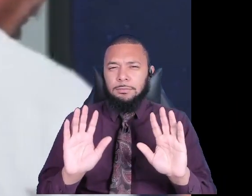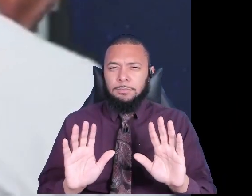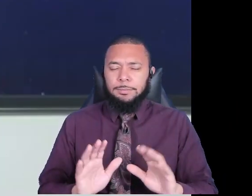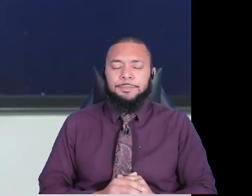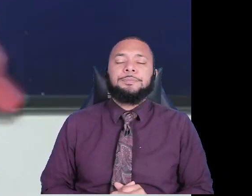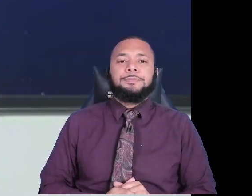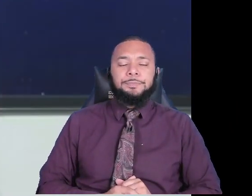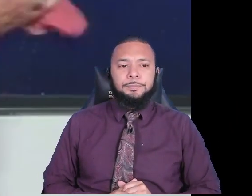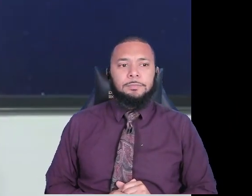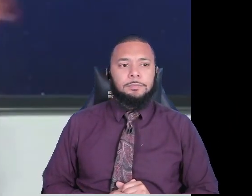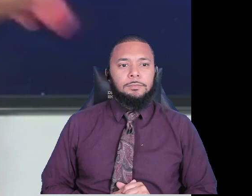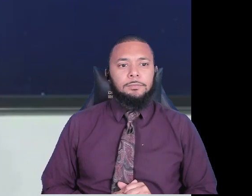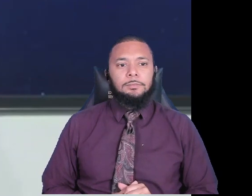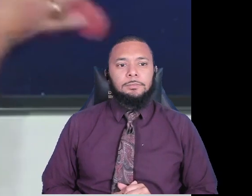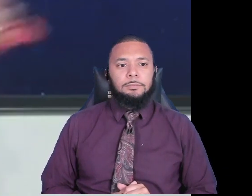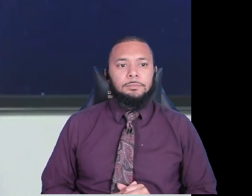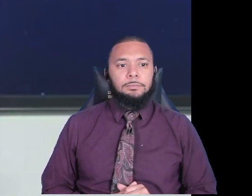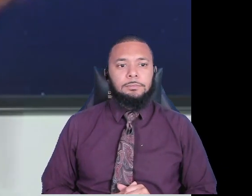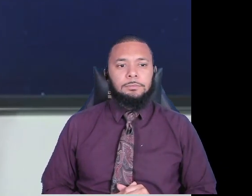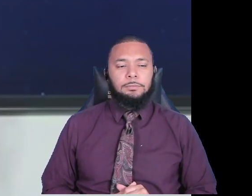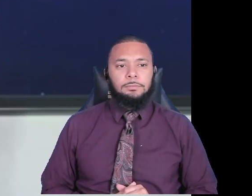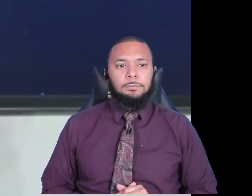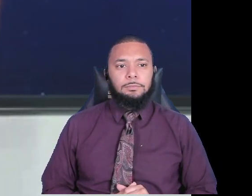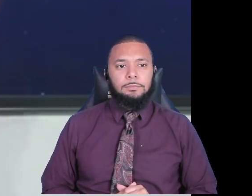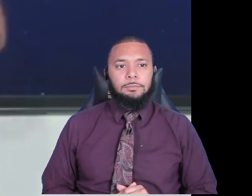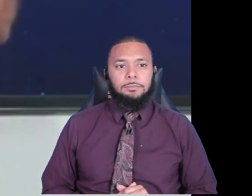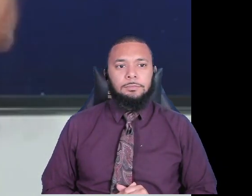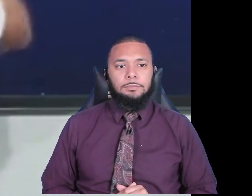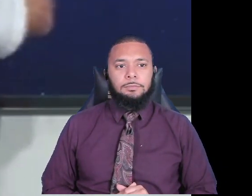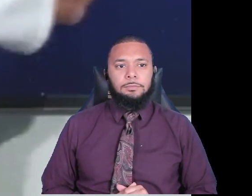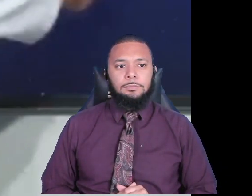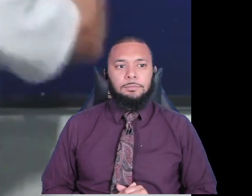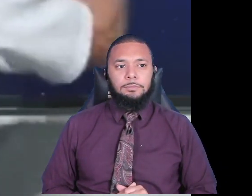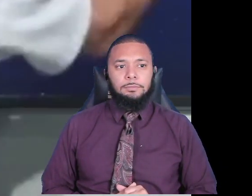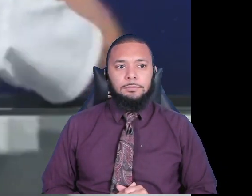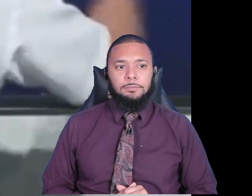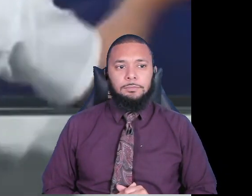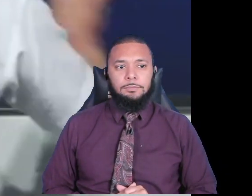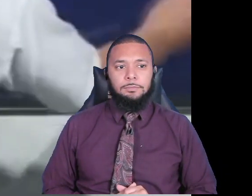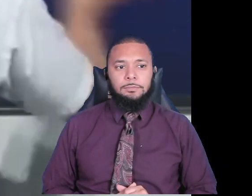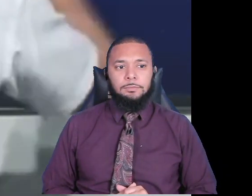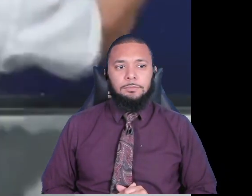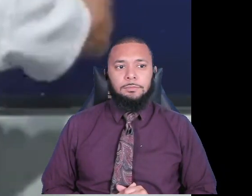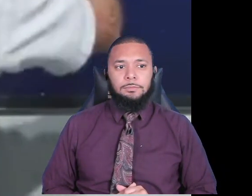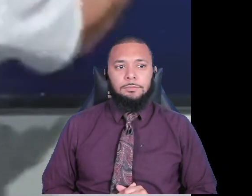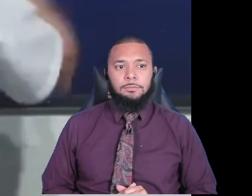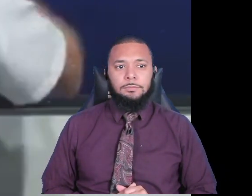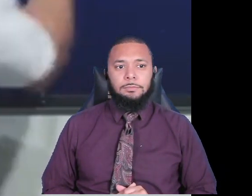right. So most people have a good idea